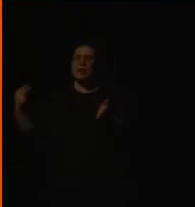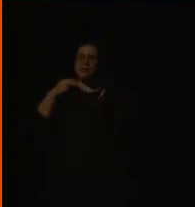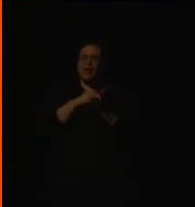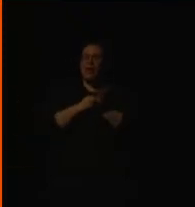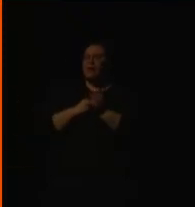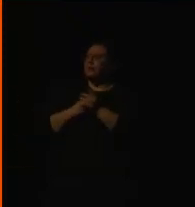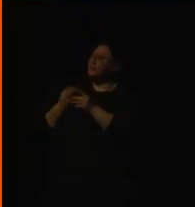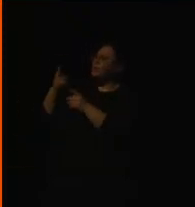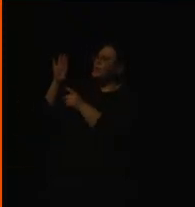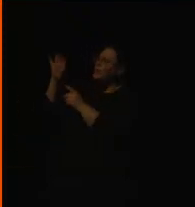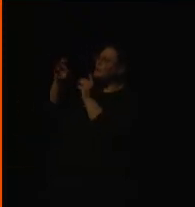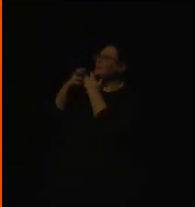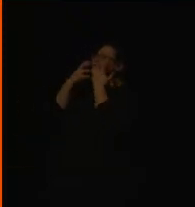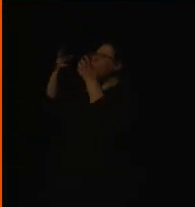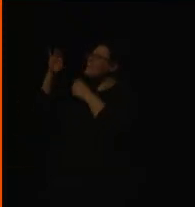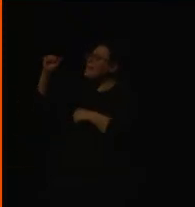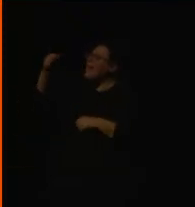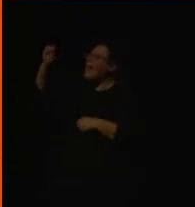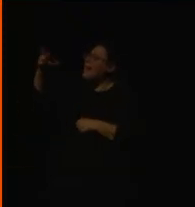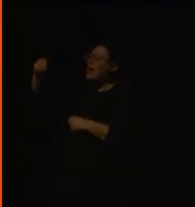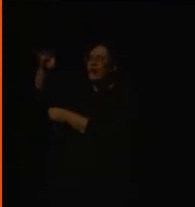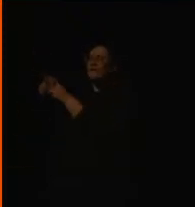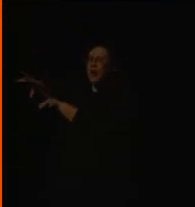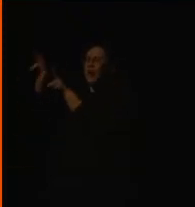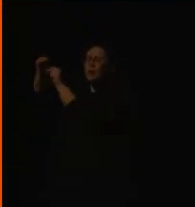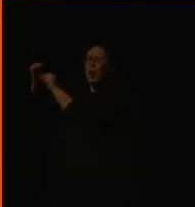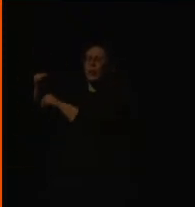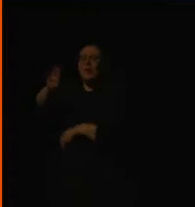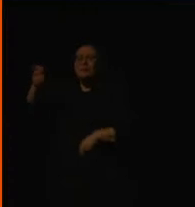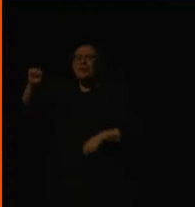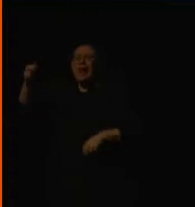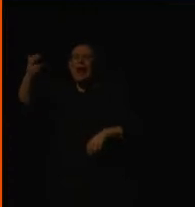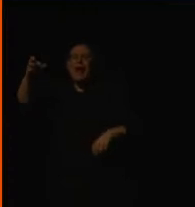hero and vote no! Be a hero!